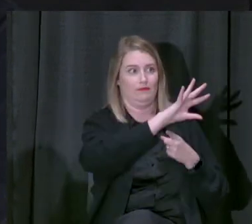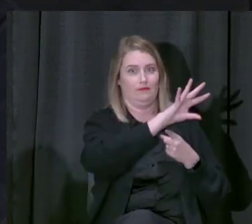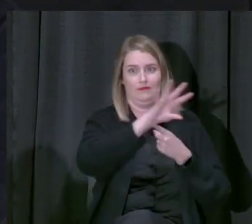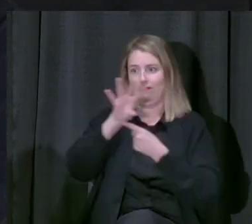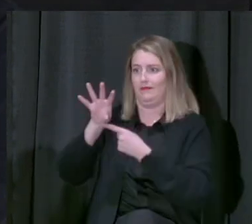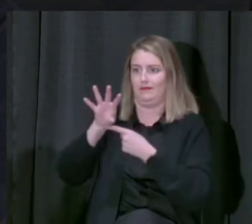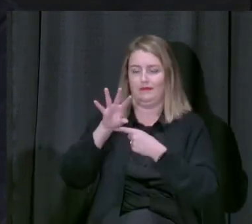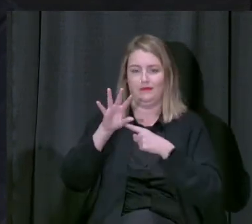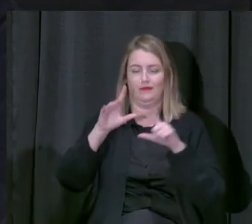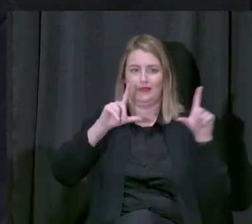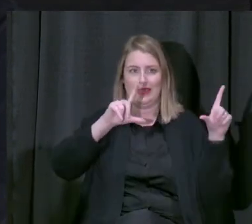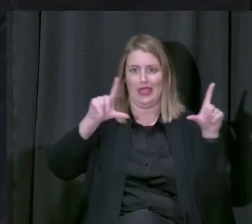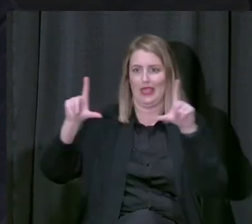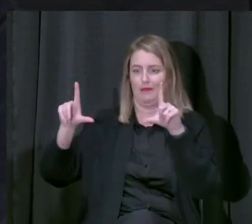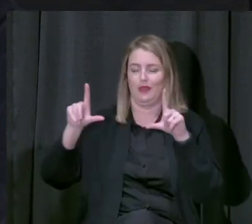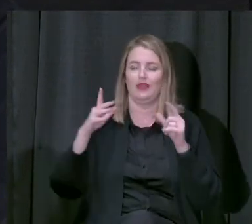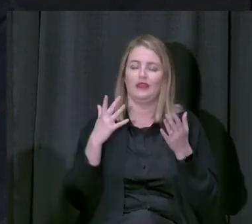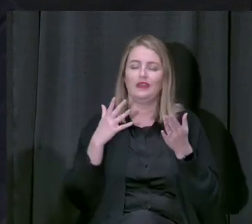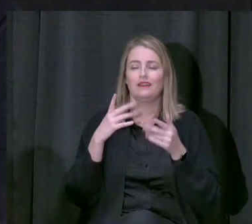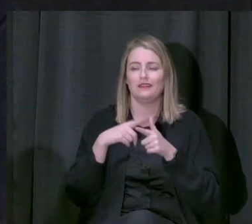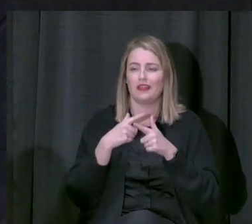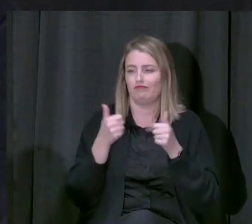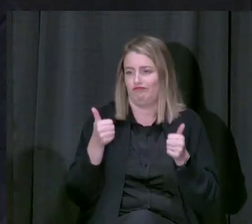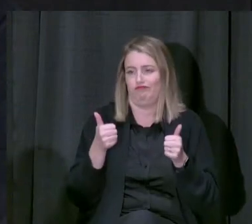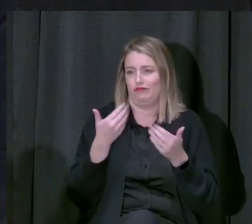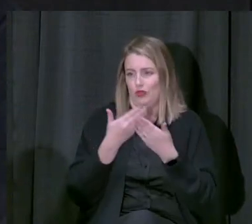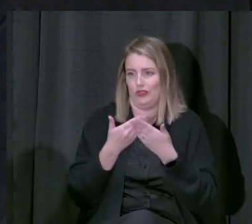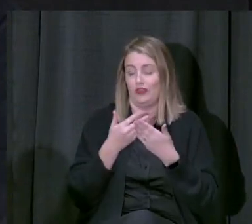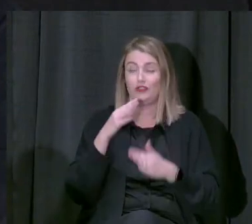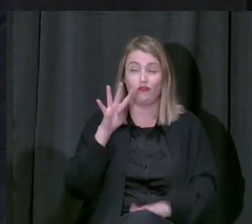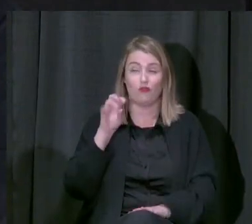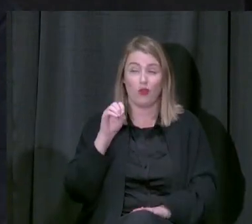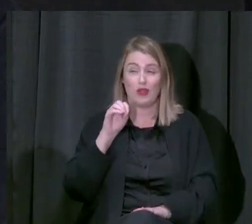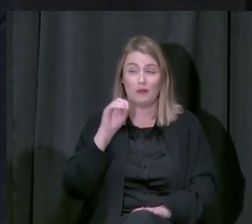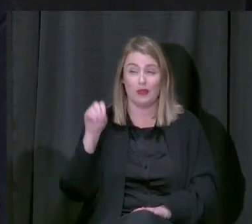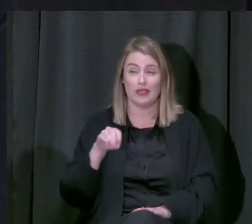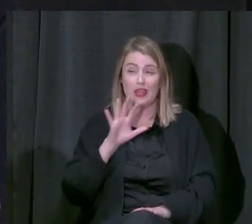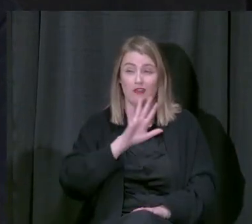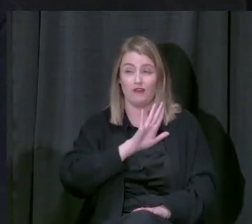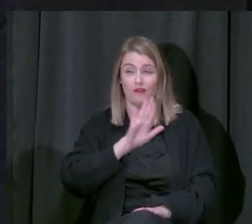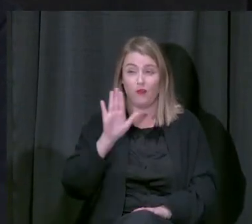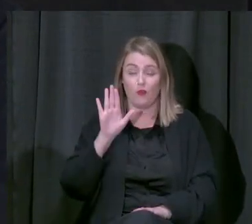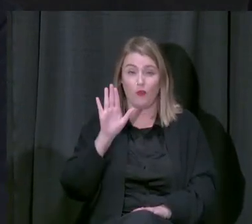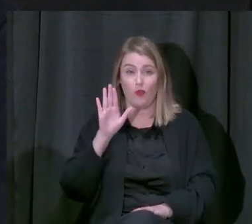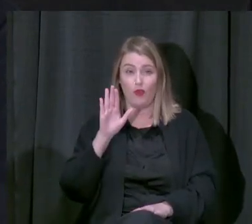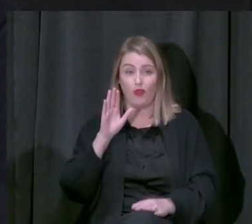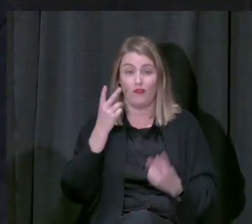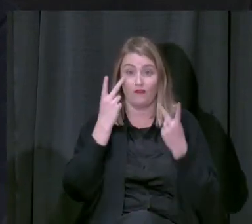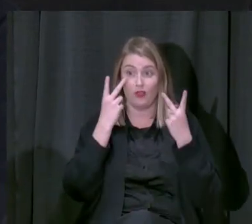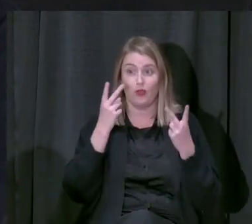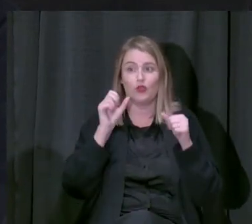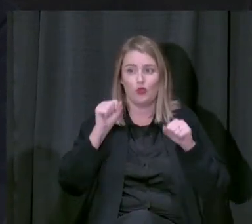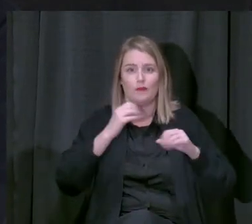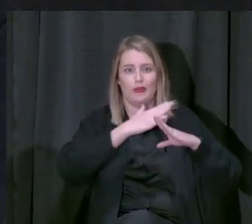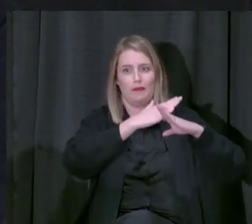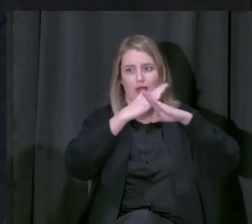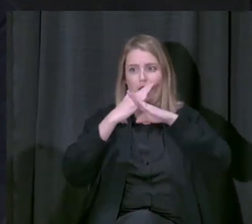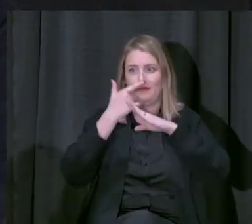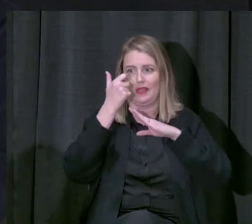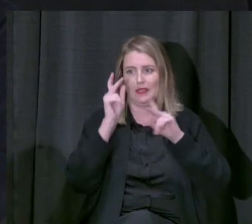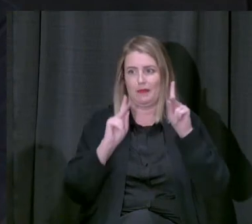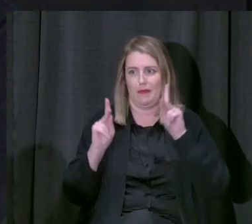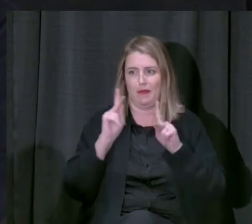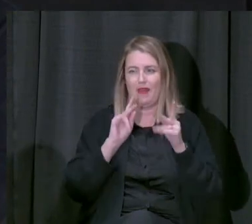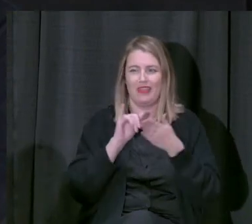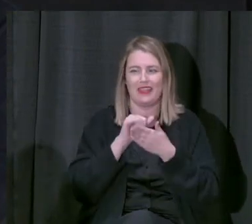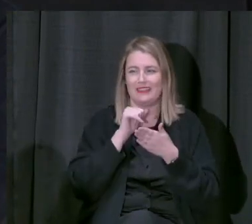the camera, then you're good. So 40% of your view could be blocked by people. That is